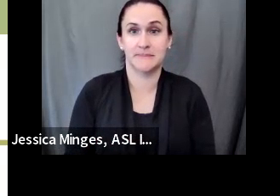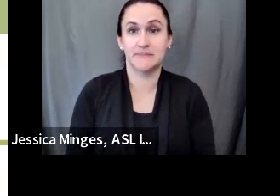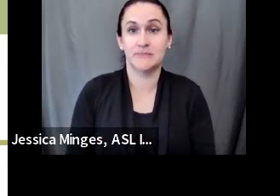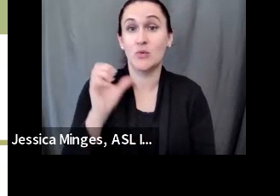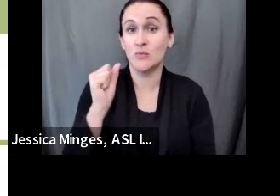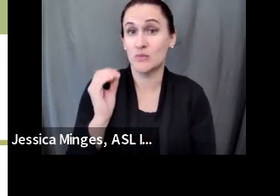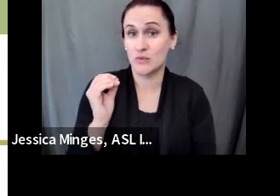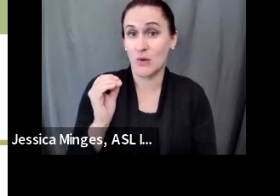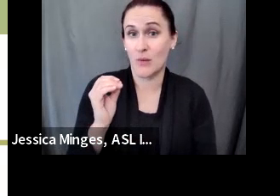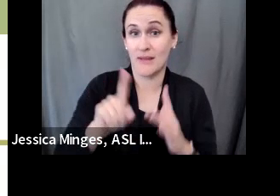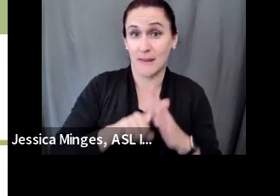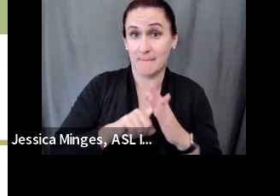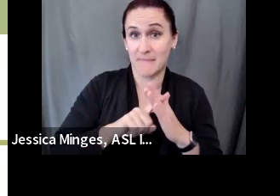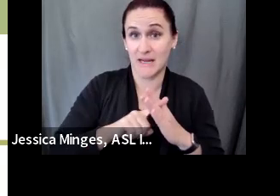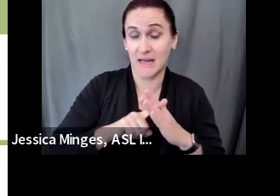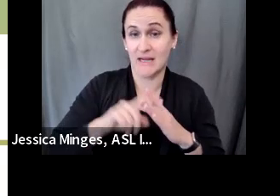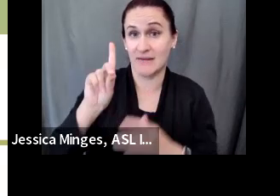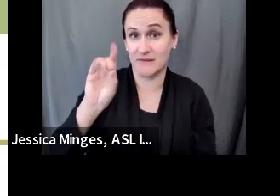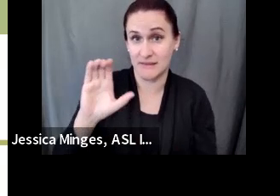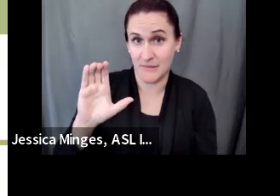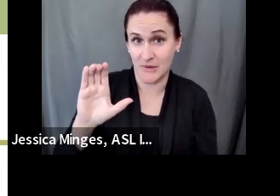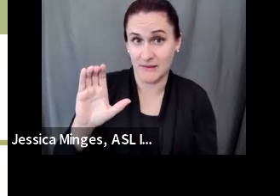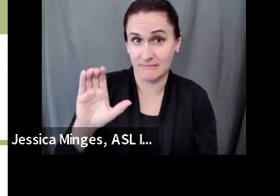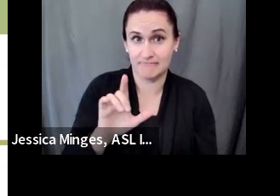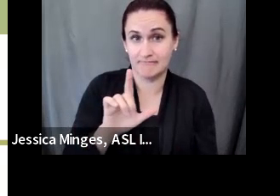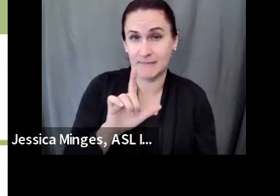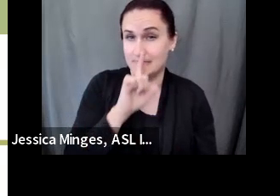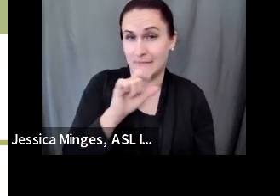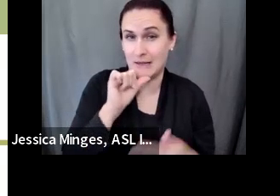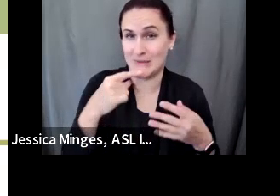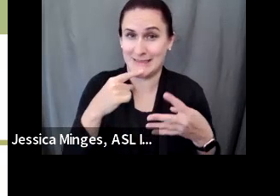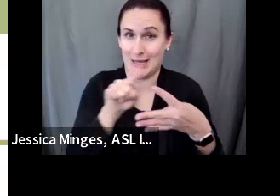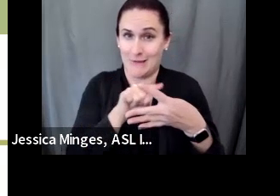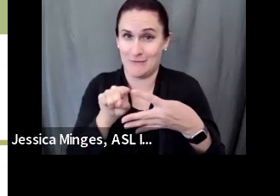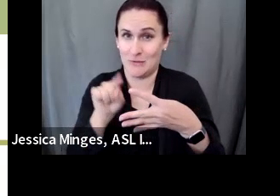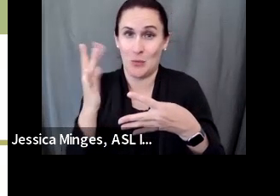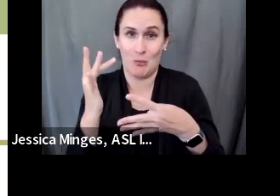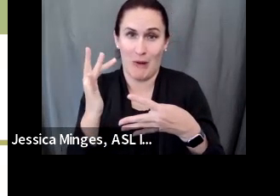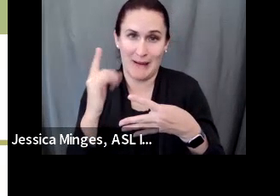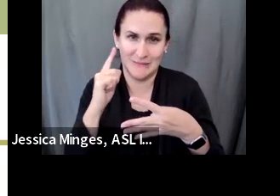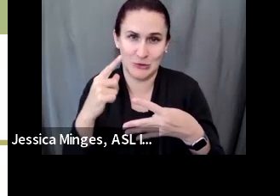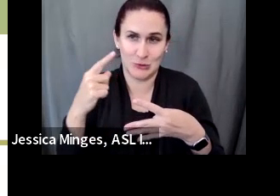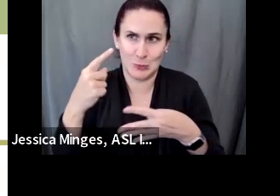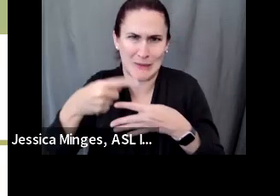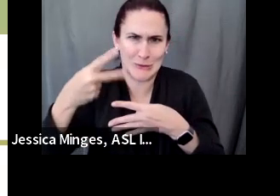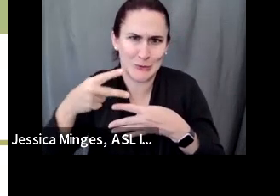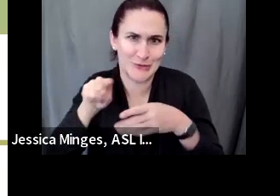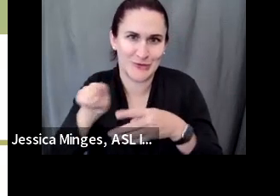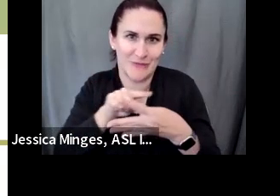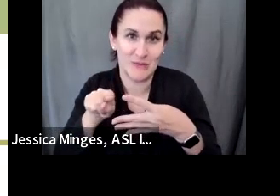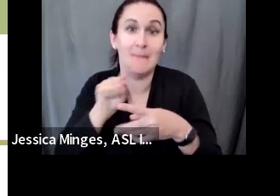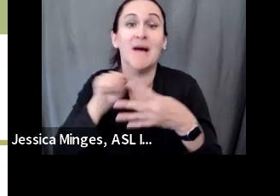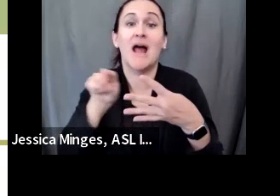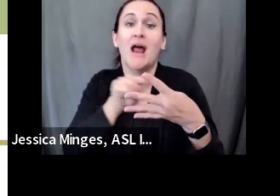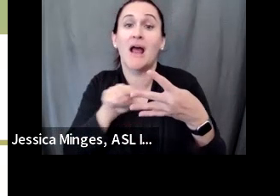So at the beginning of December, I'm not going to say the first week because there's only 2 days the first week, but by the end of that next week, you'll receive